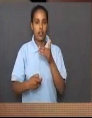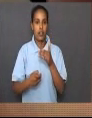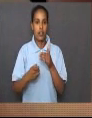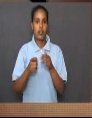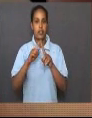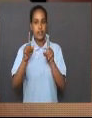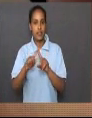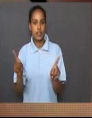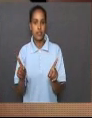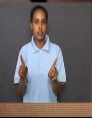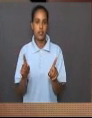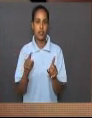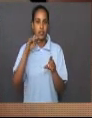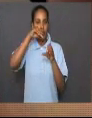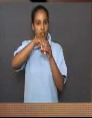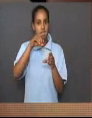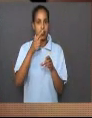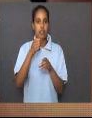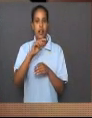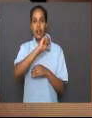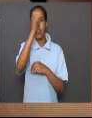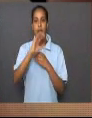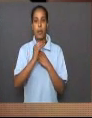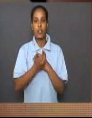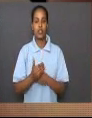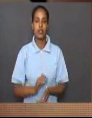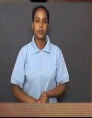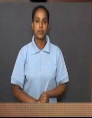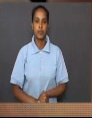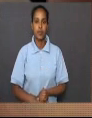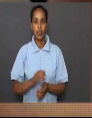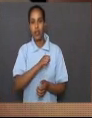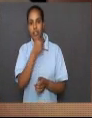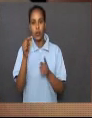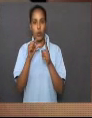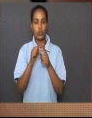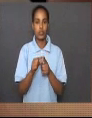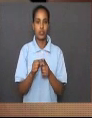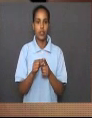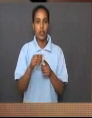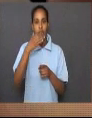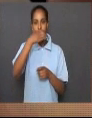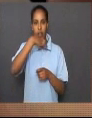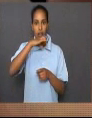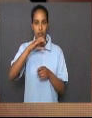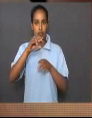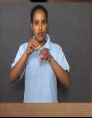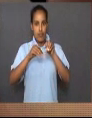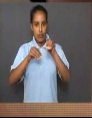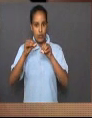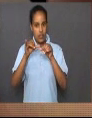of a difference in their temperatures. In other words, heat